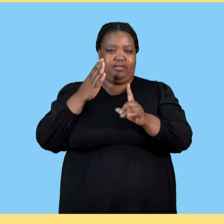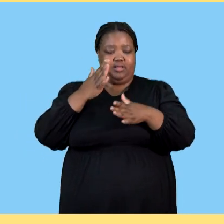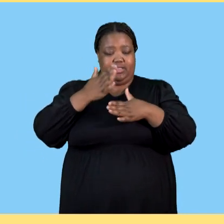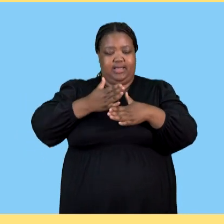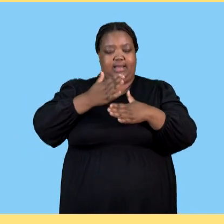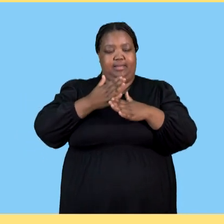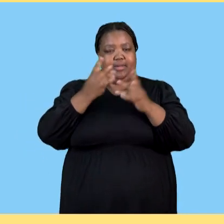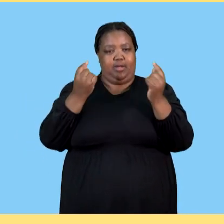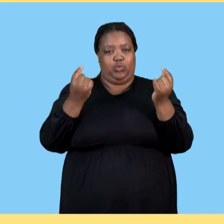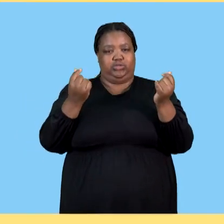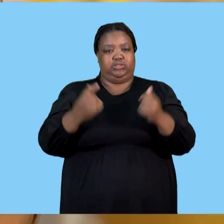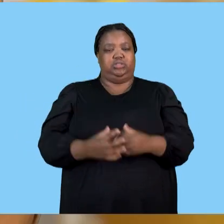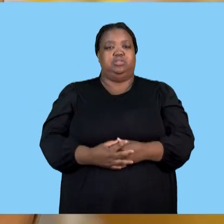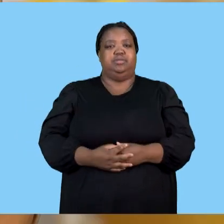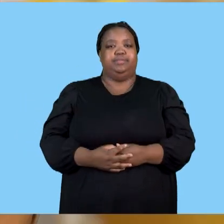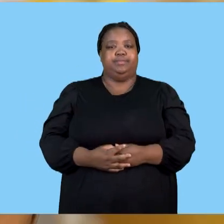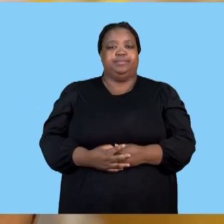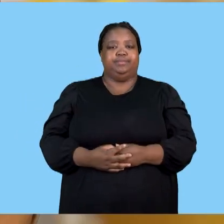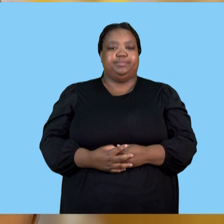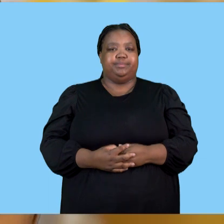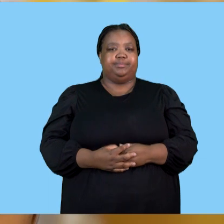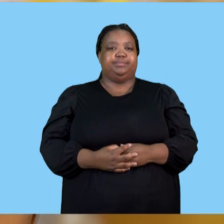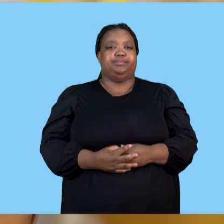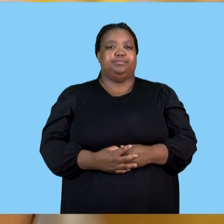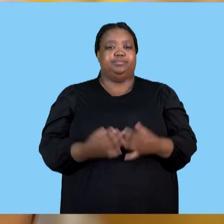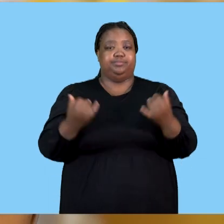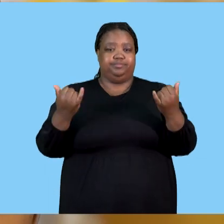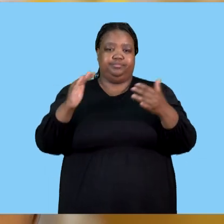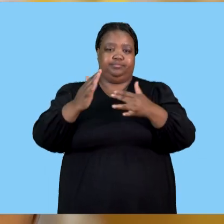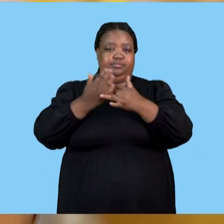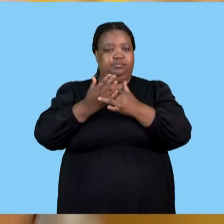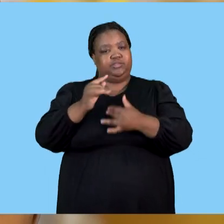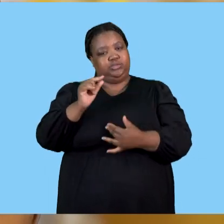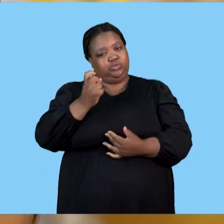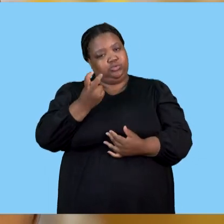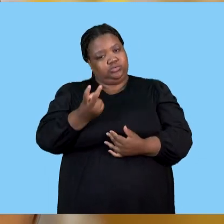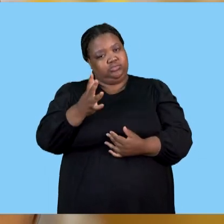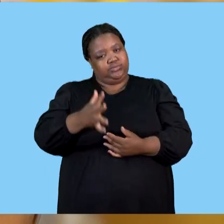labor cost. Dear learners, let's go for an ad break, and I'll see you shortly.